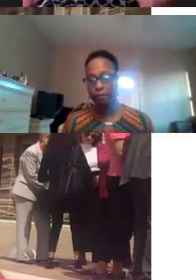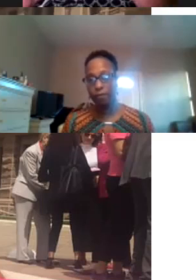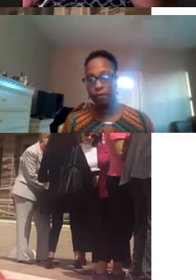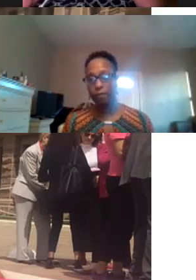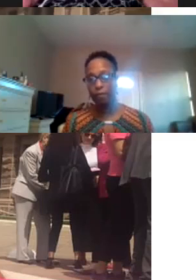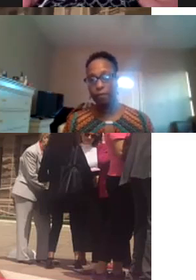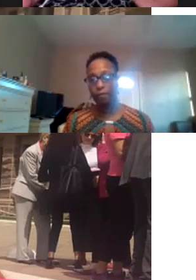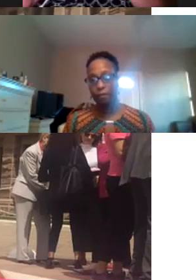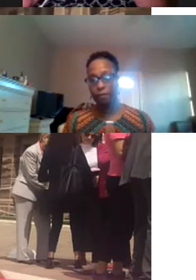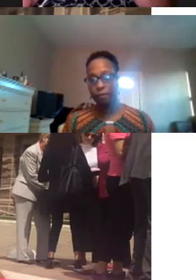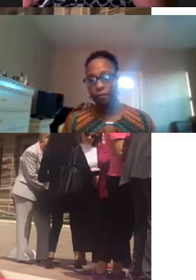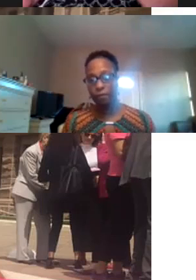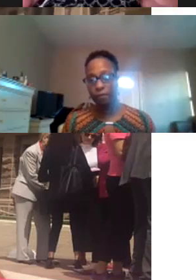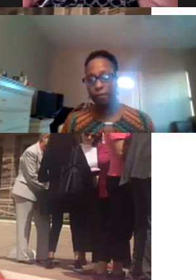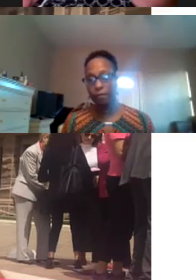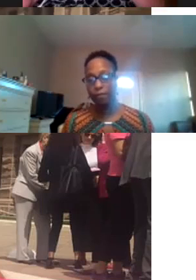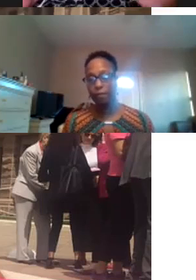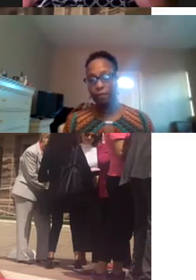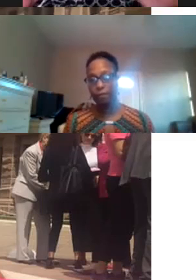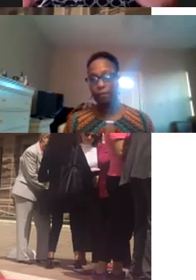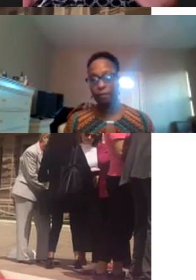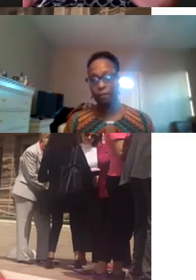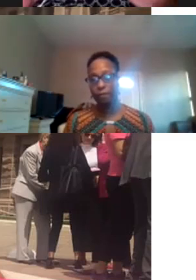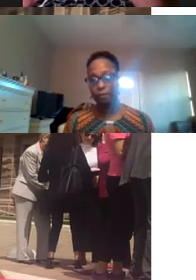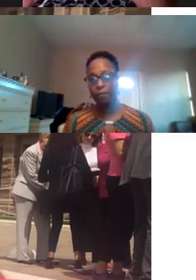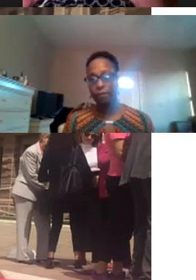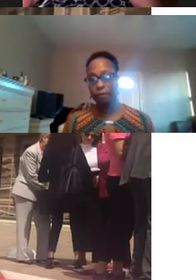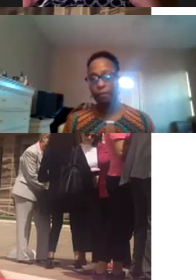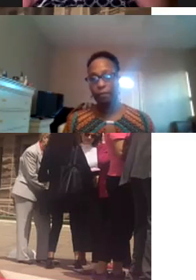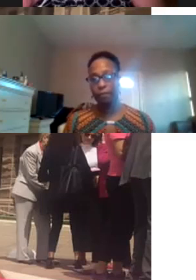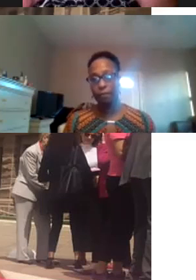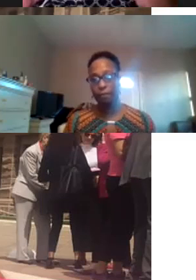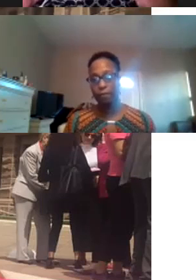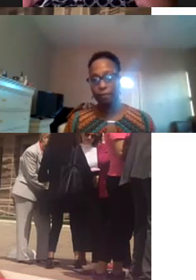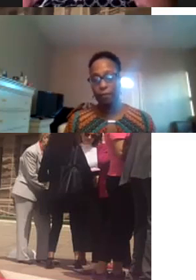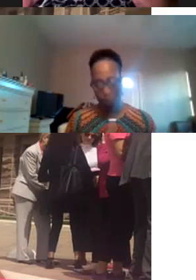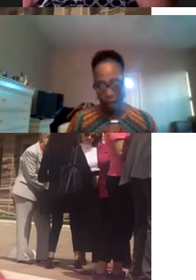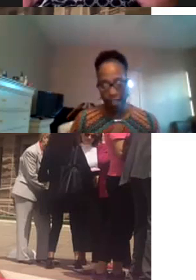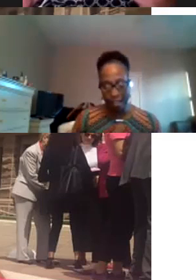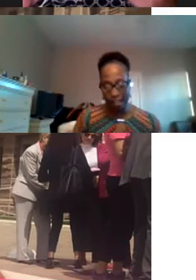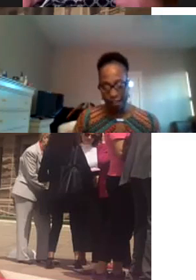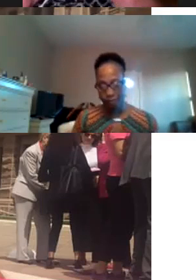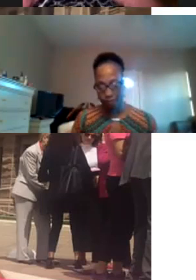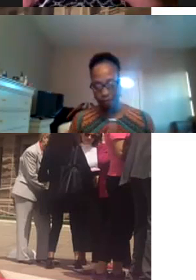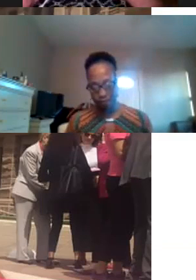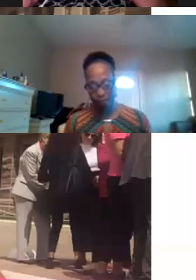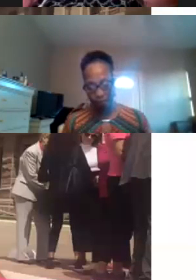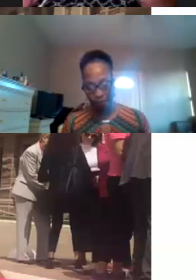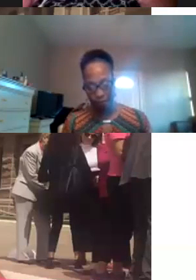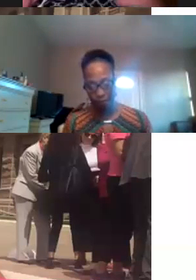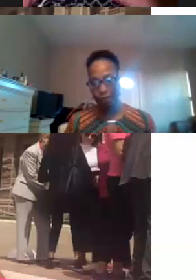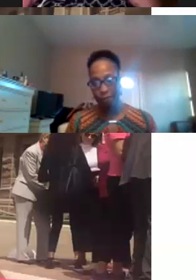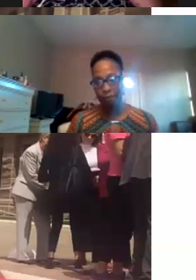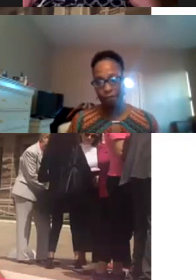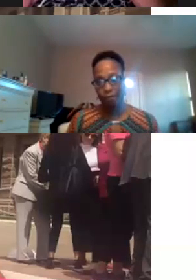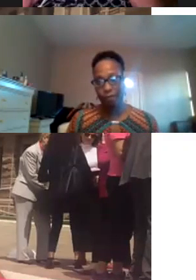plan that did not help me, but actually hurt me in the long run. So in my